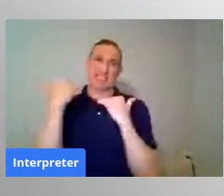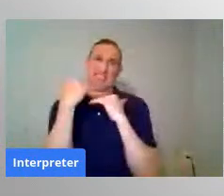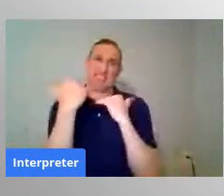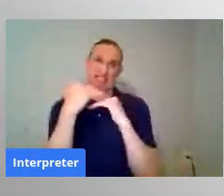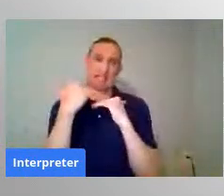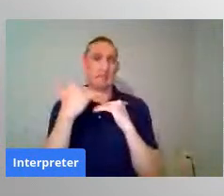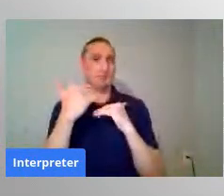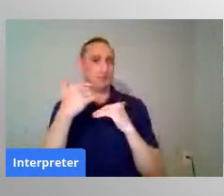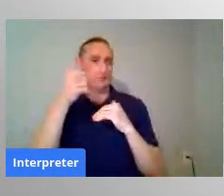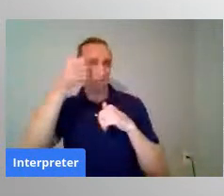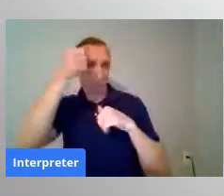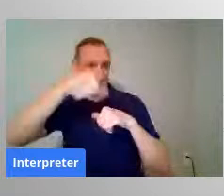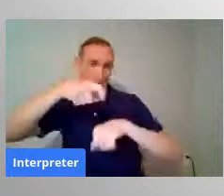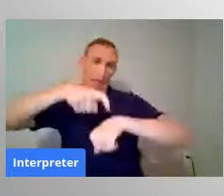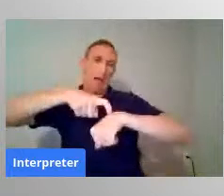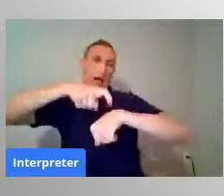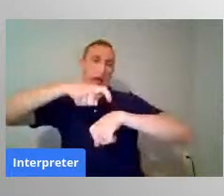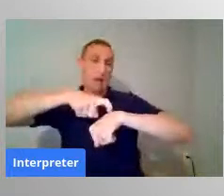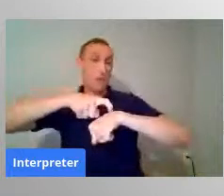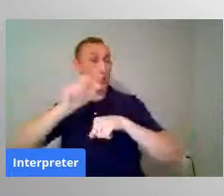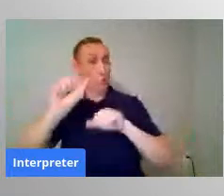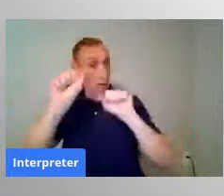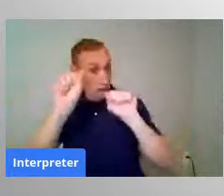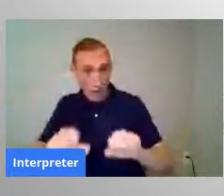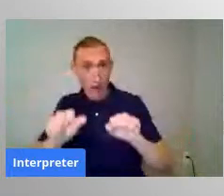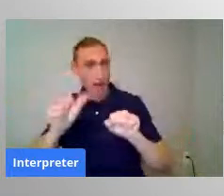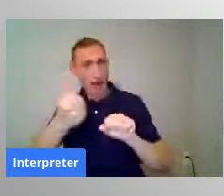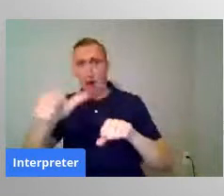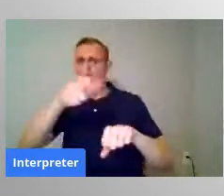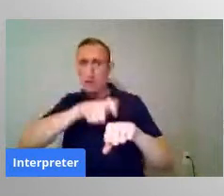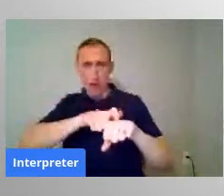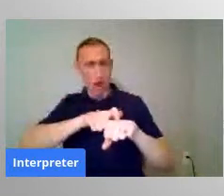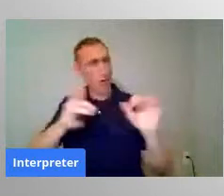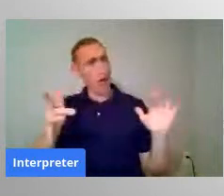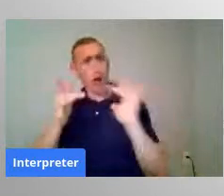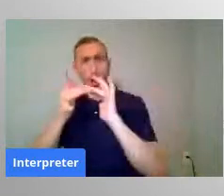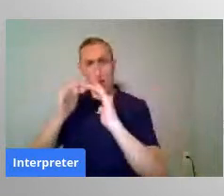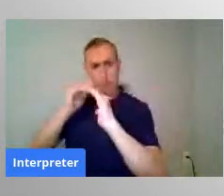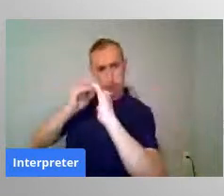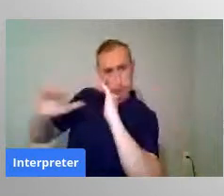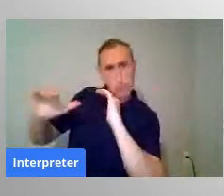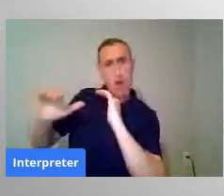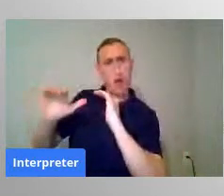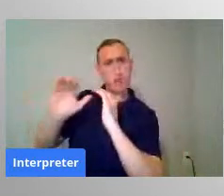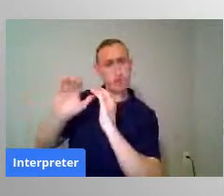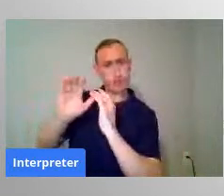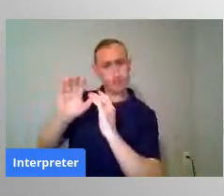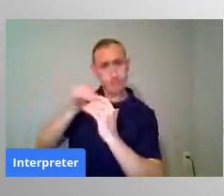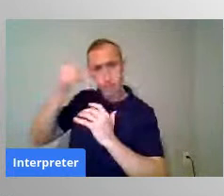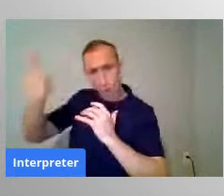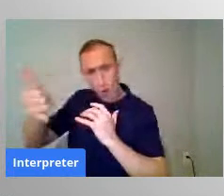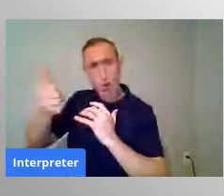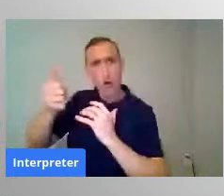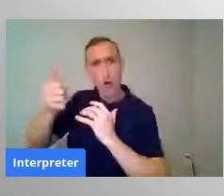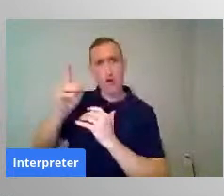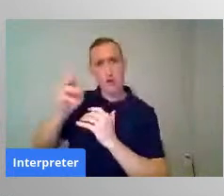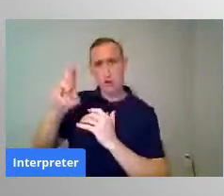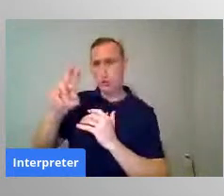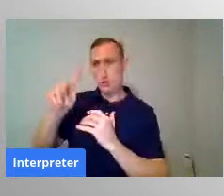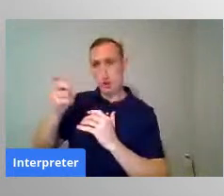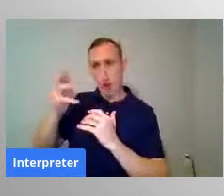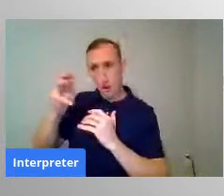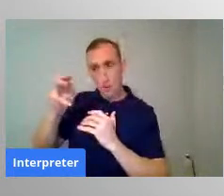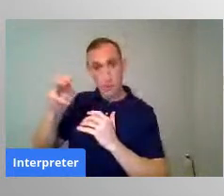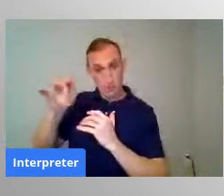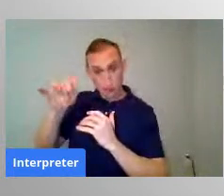just want to share that reminder to be sure to reach out directly if there are concrete suggestions or even concerns that